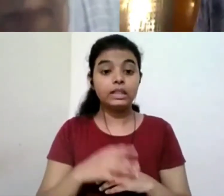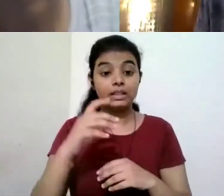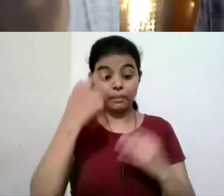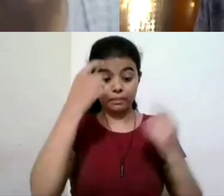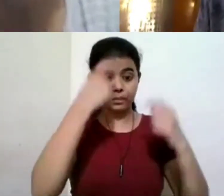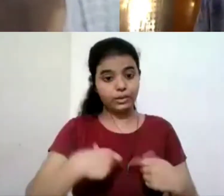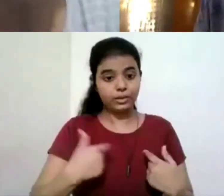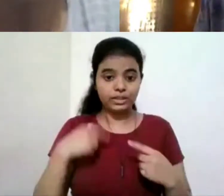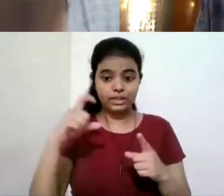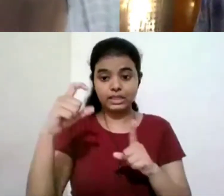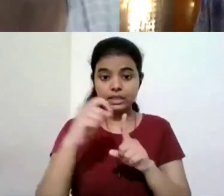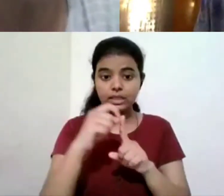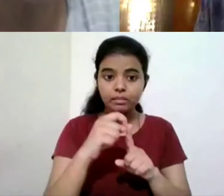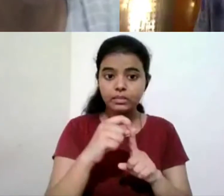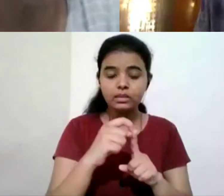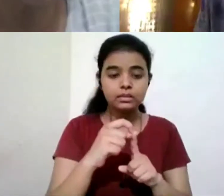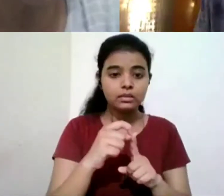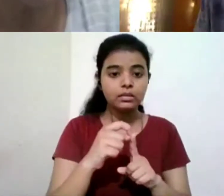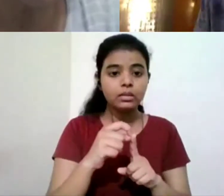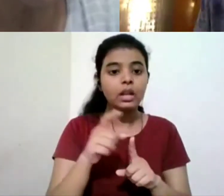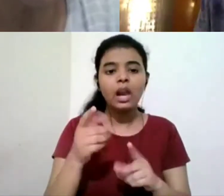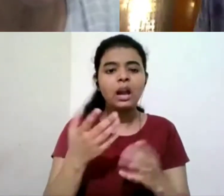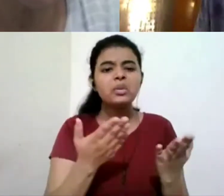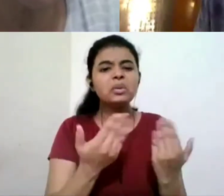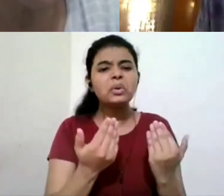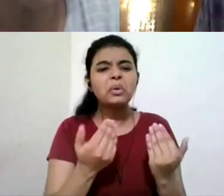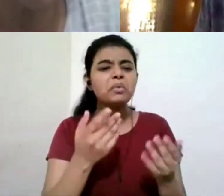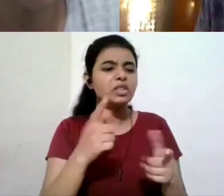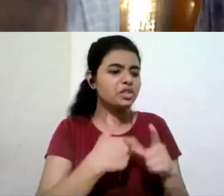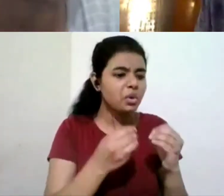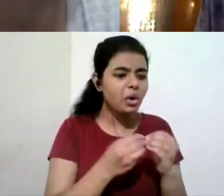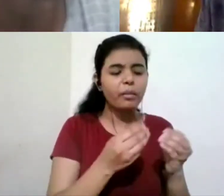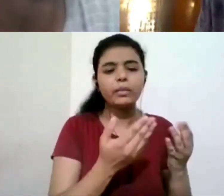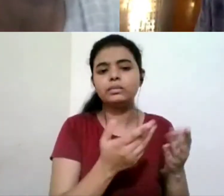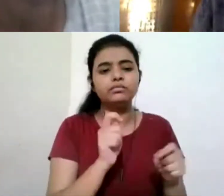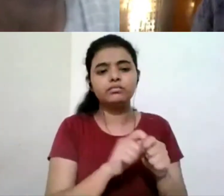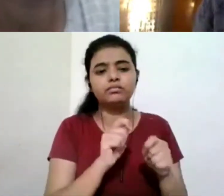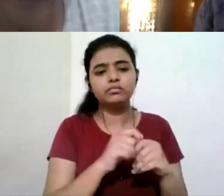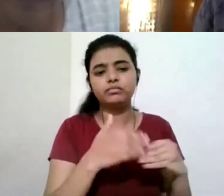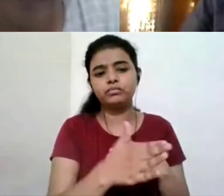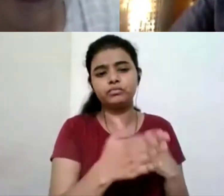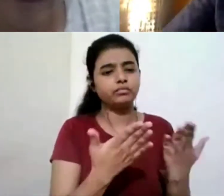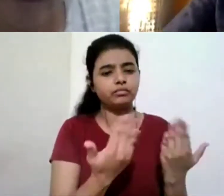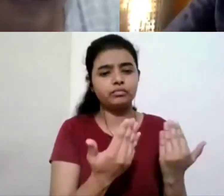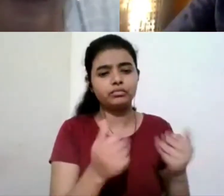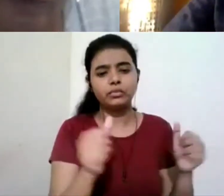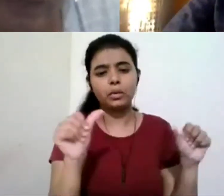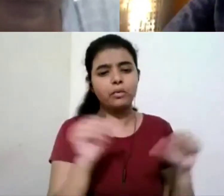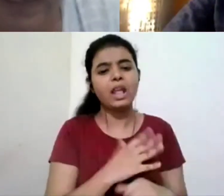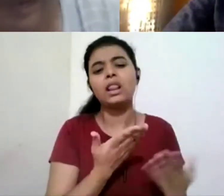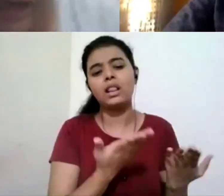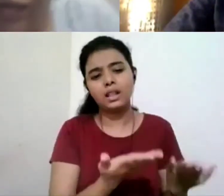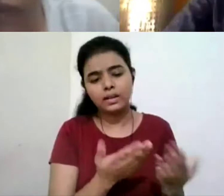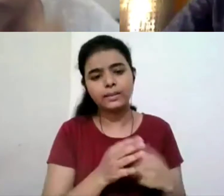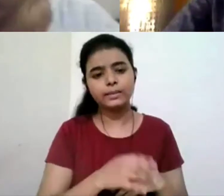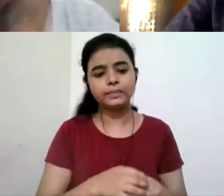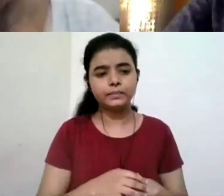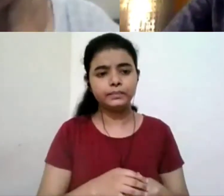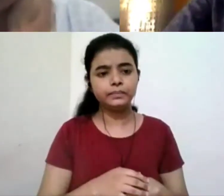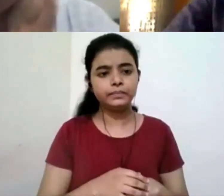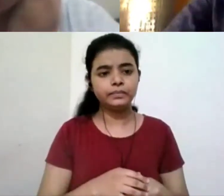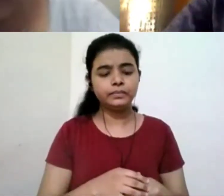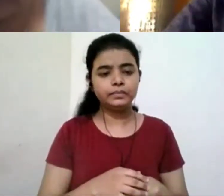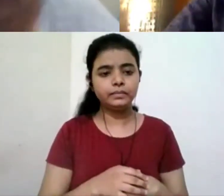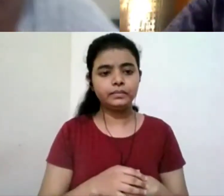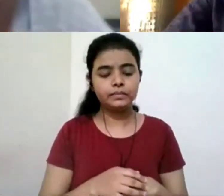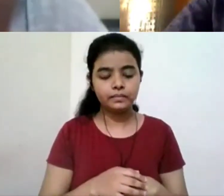palsy will not be able to do a proper job of it. So, no, I agree. I mean, like, I'm furthering